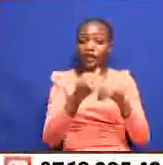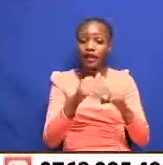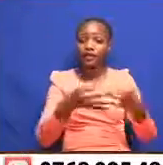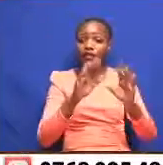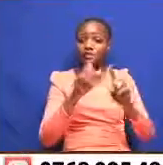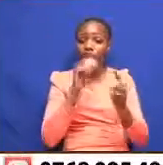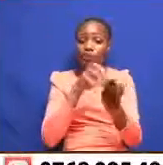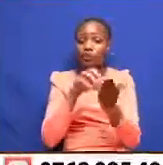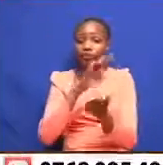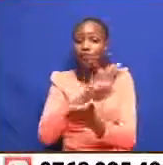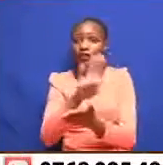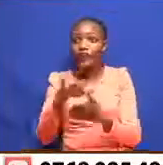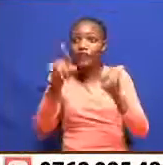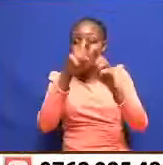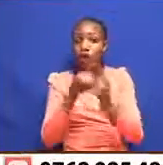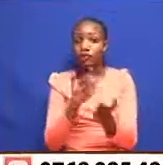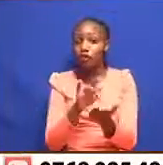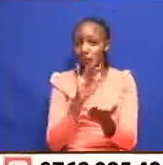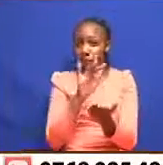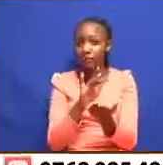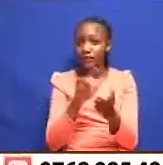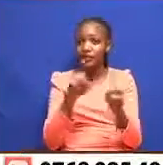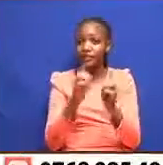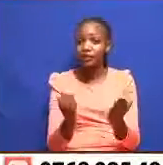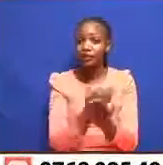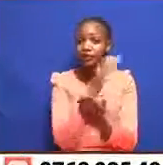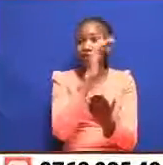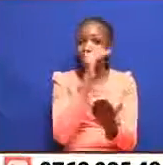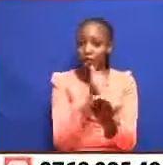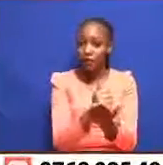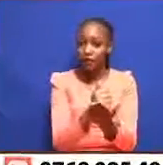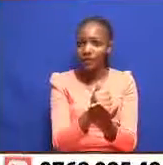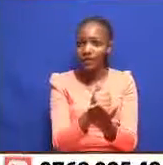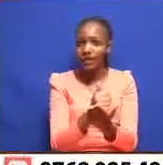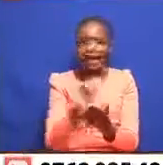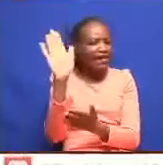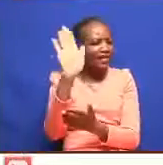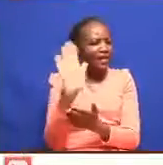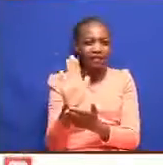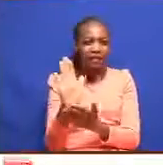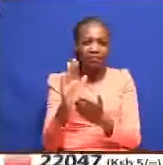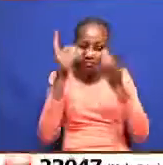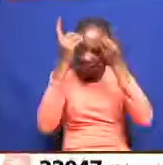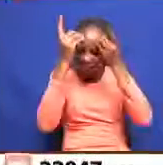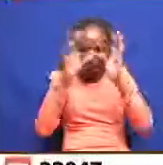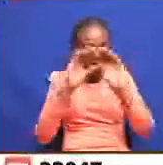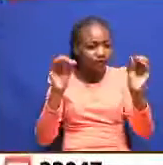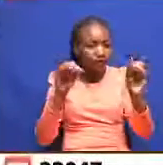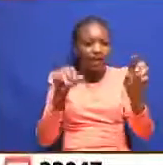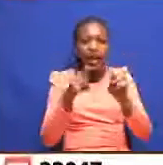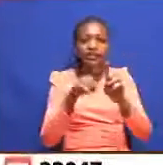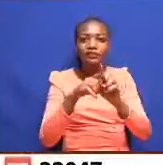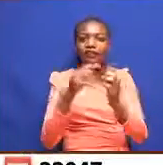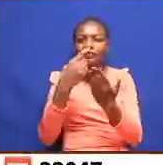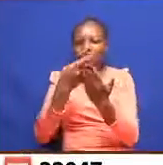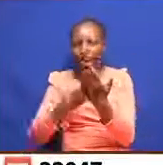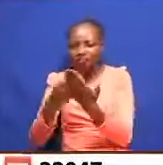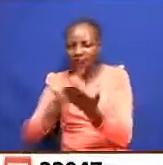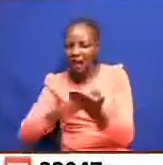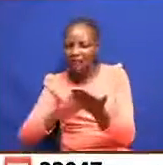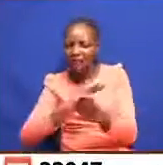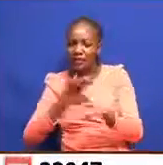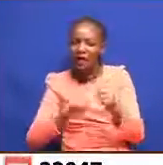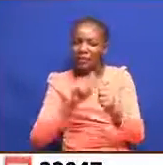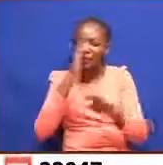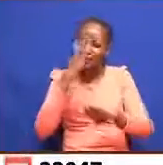position? Impeachment and removal from office was never intended and should never be based on